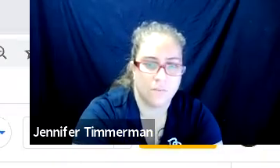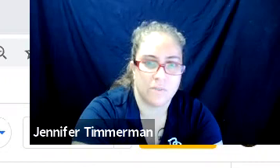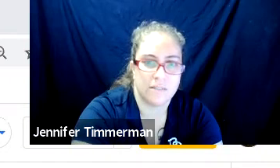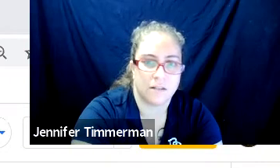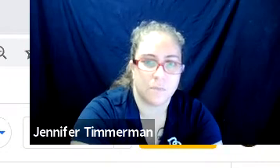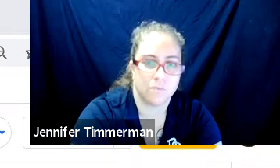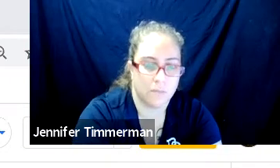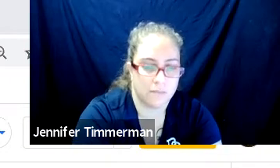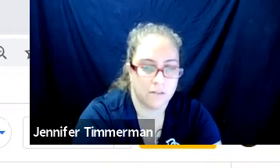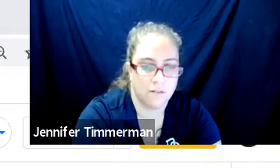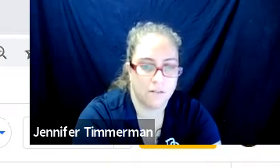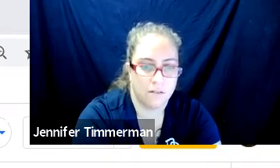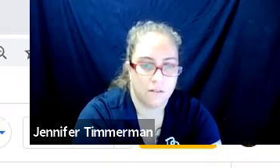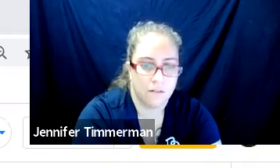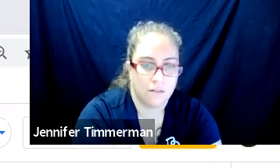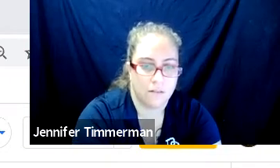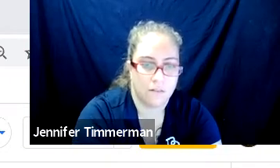lifeprint.com. Wait 1 second to poke some buttons here.